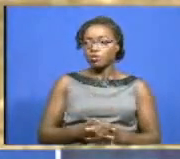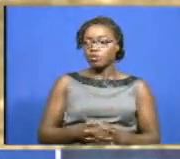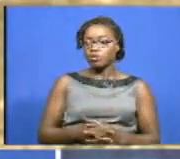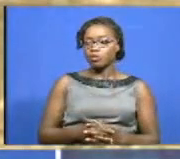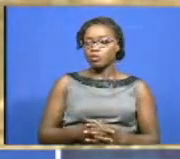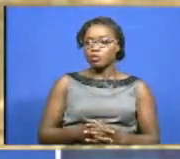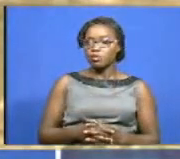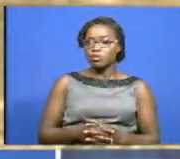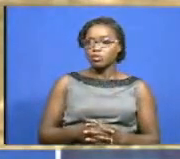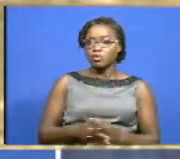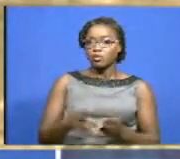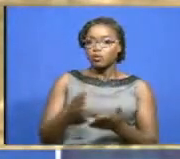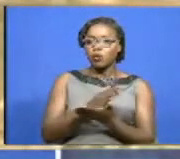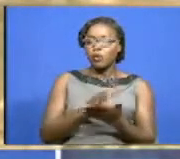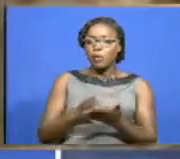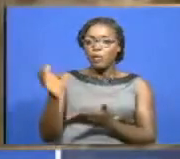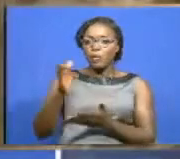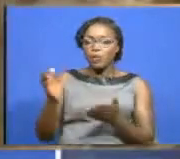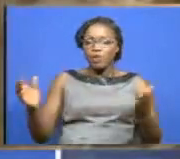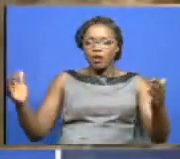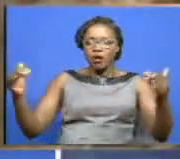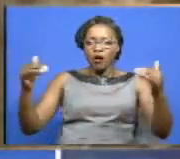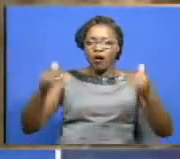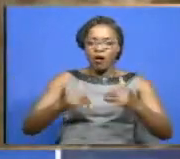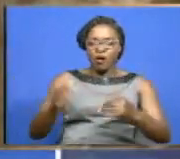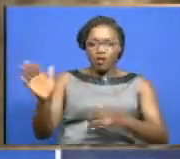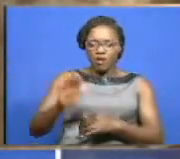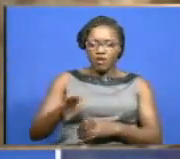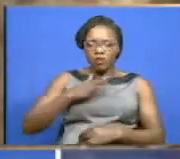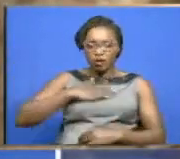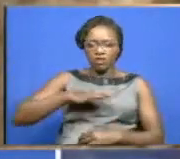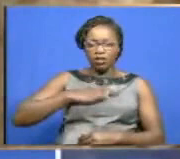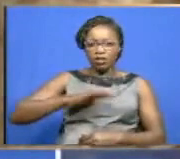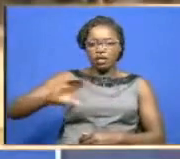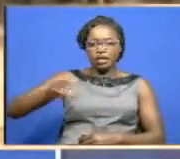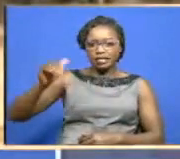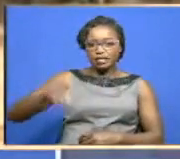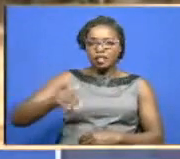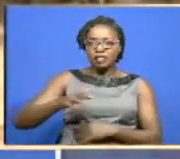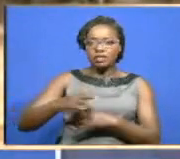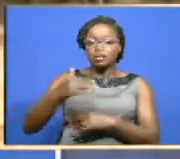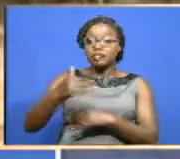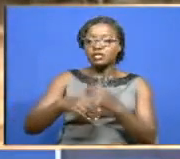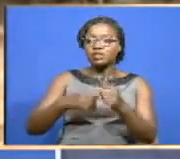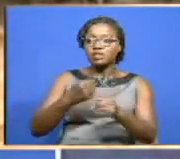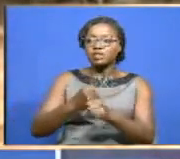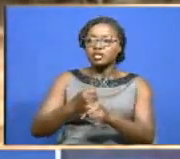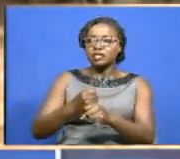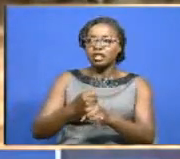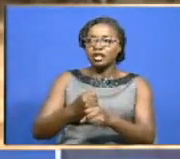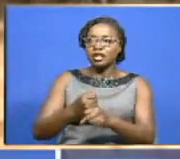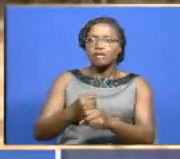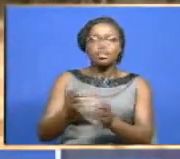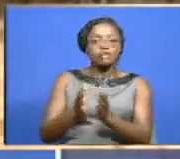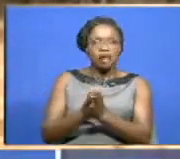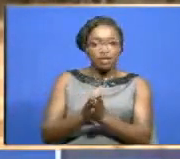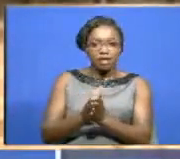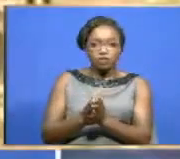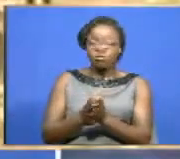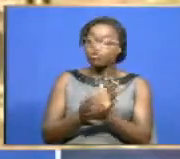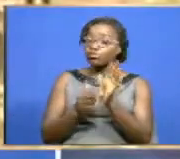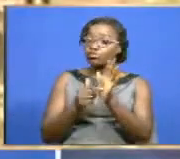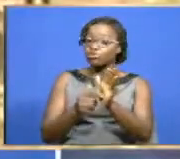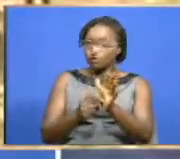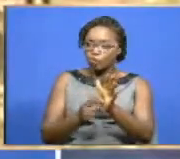A section of elders will converge at Kisima area in Samburu County early next year to conduct rituals signifying their opposition to the